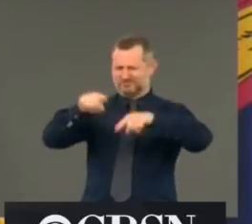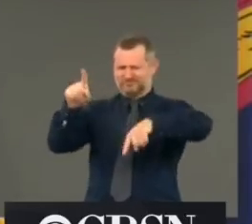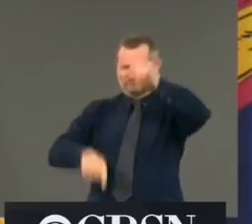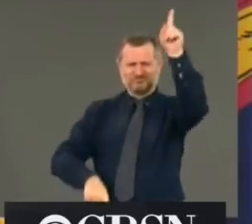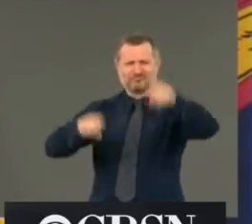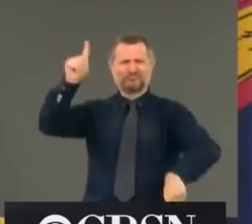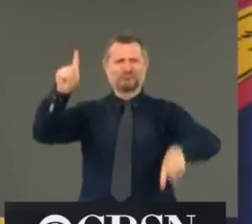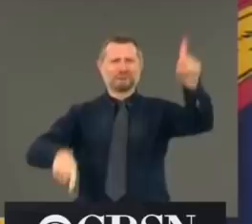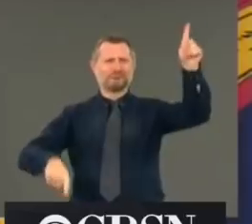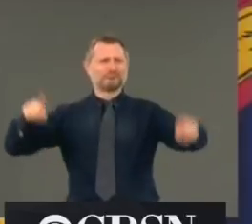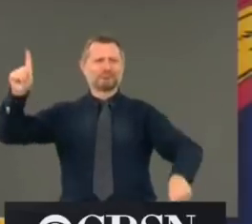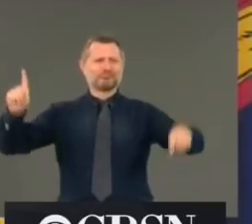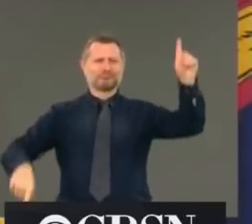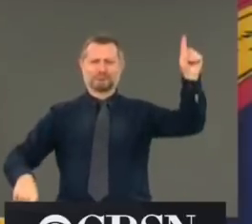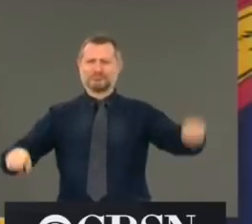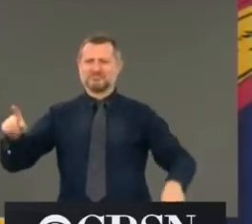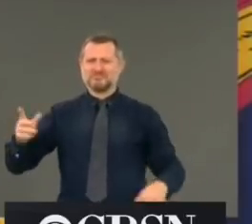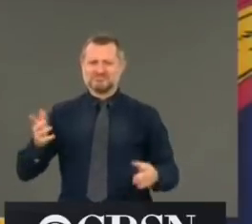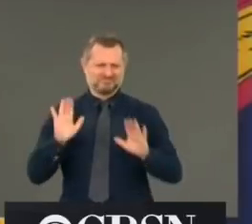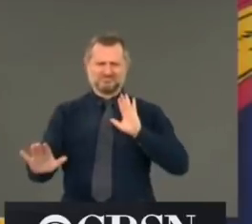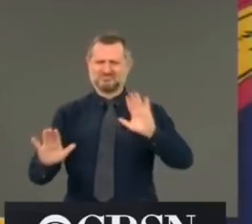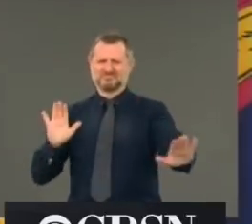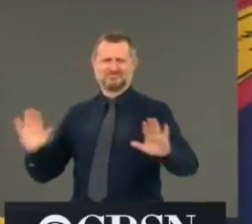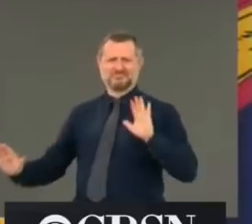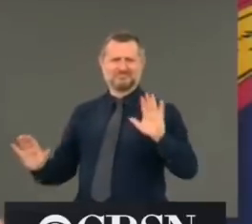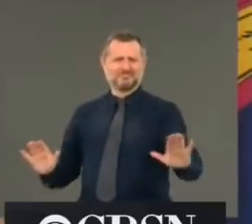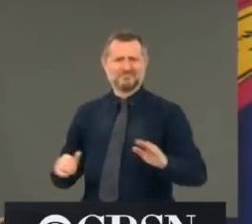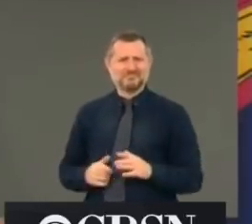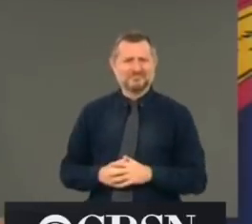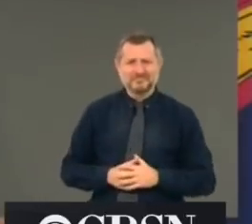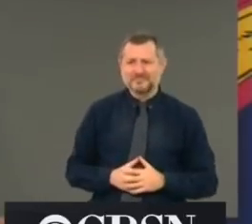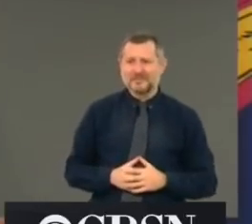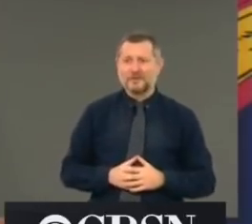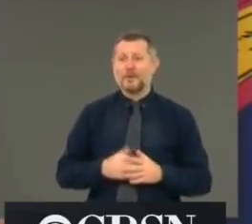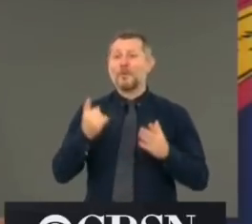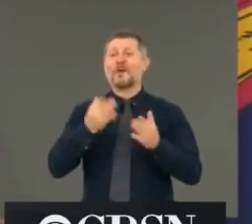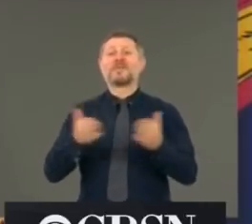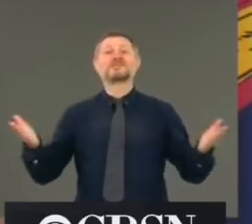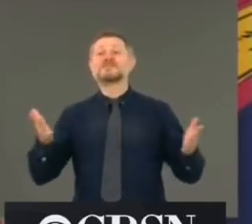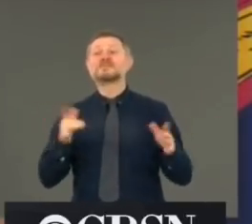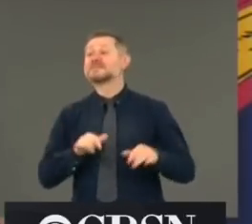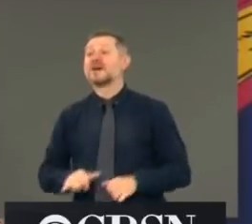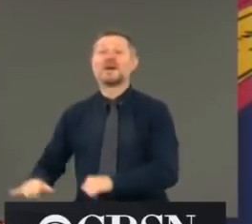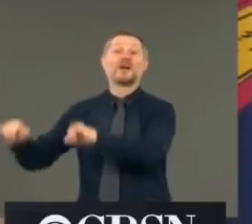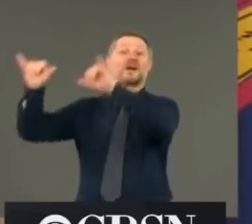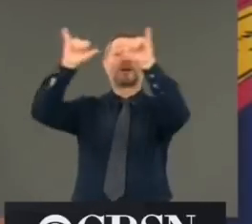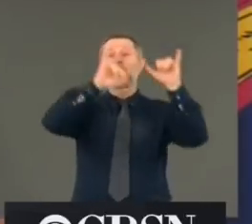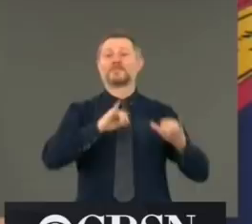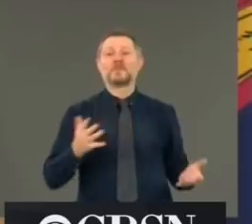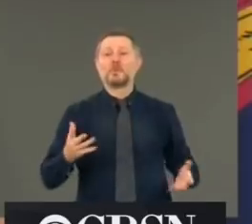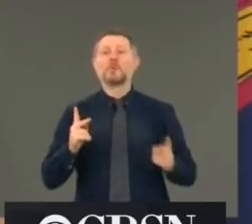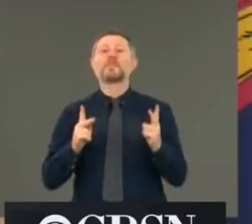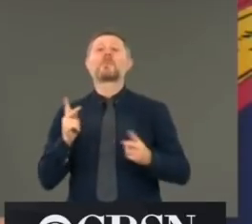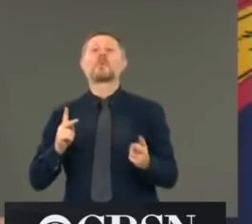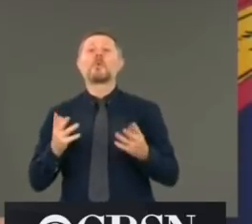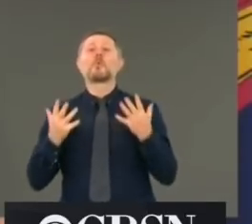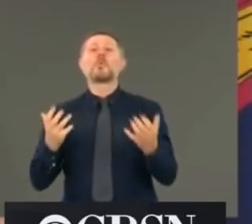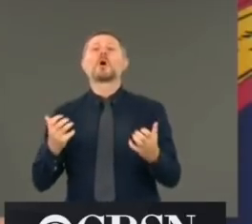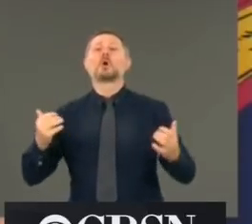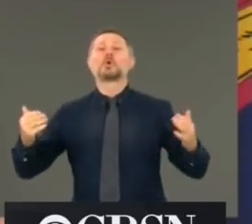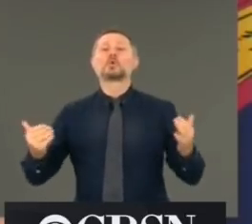different stimuli. What's true across the board is people want a different police